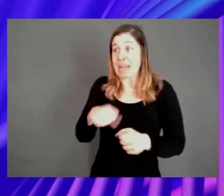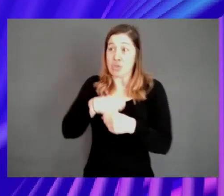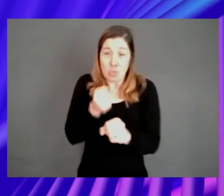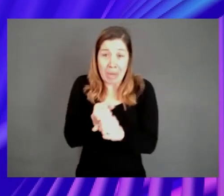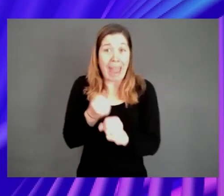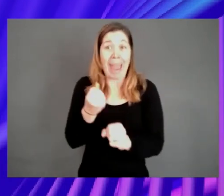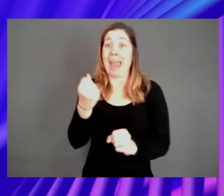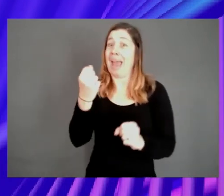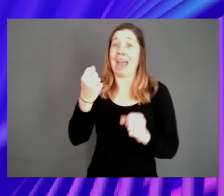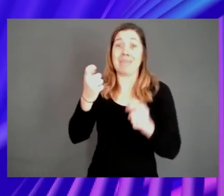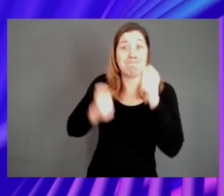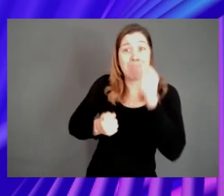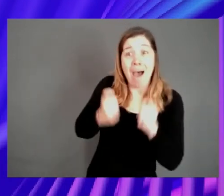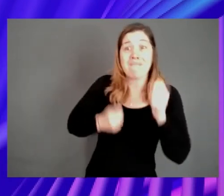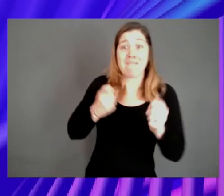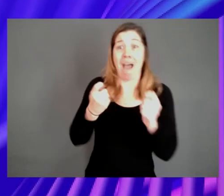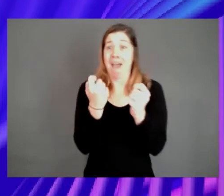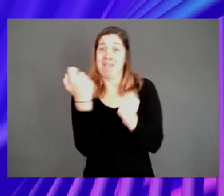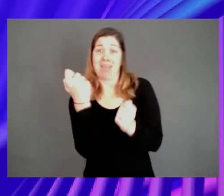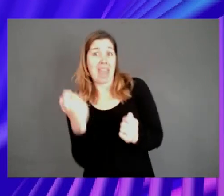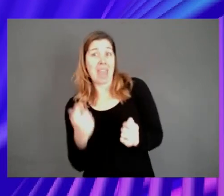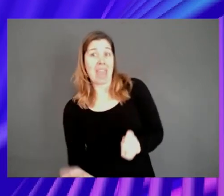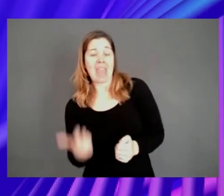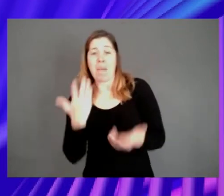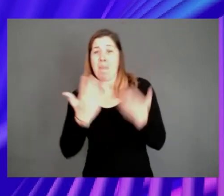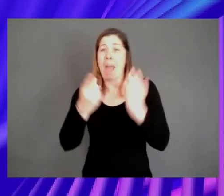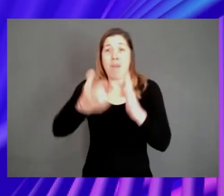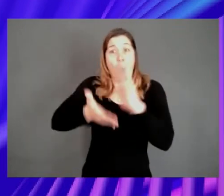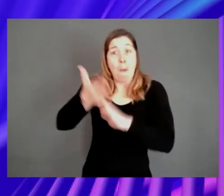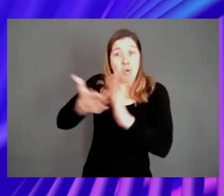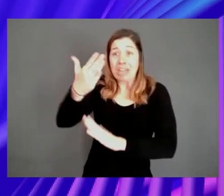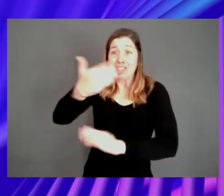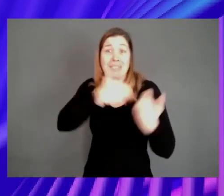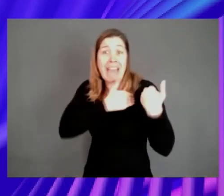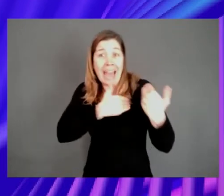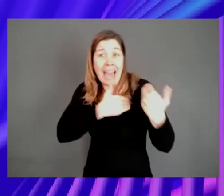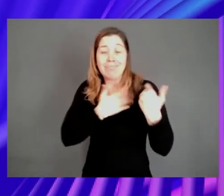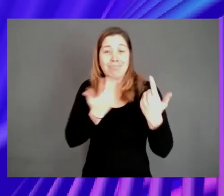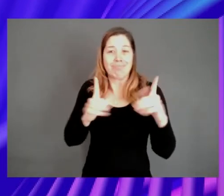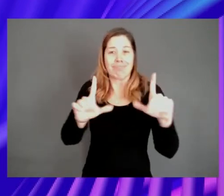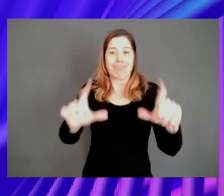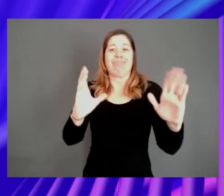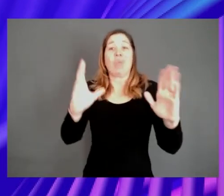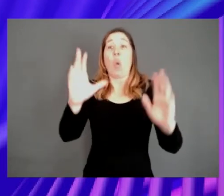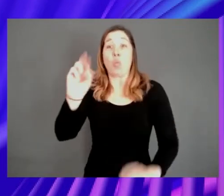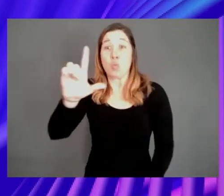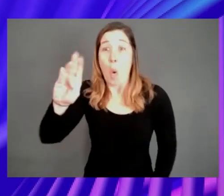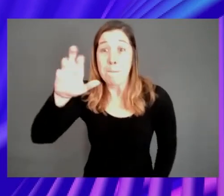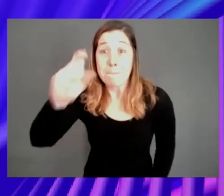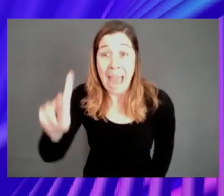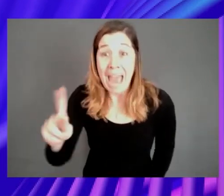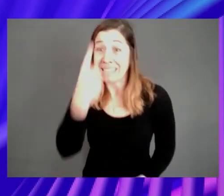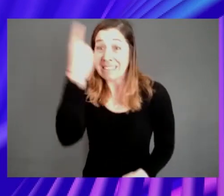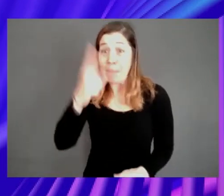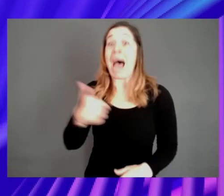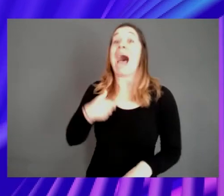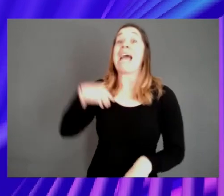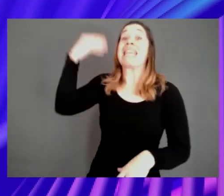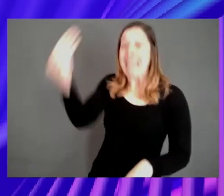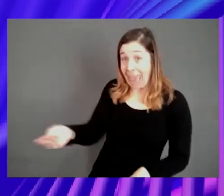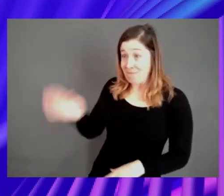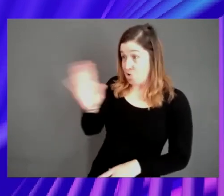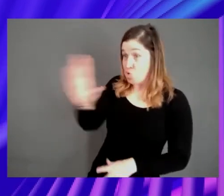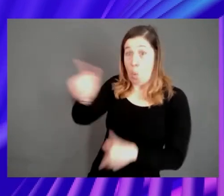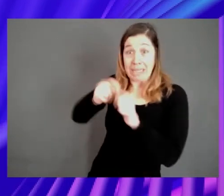nothing more. Or maybe add some operational tasks like taking a snapshot, or doing a rollback or something like that. And I can give that to you and to your team, but